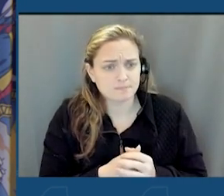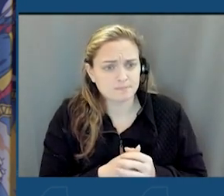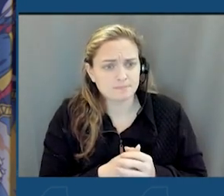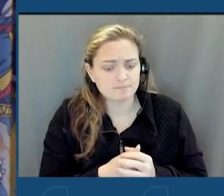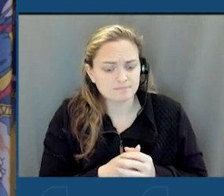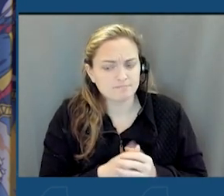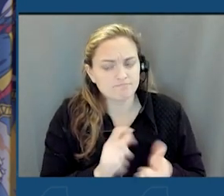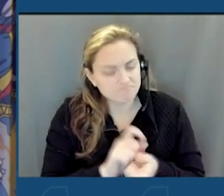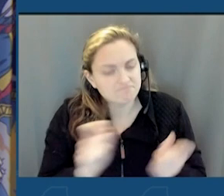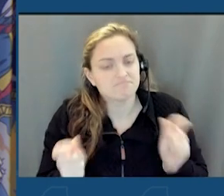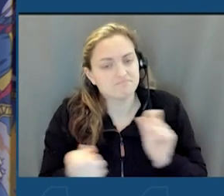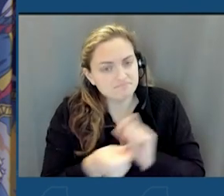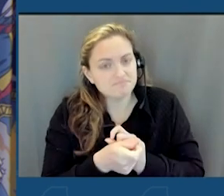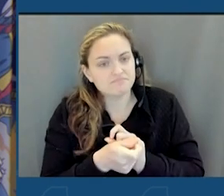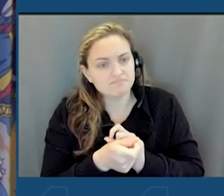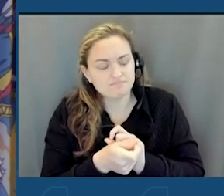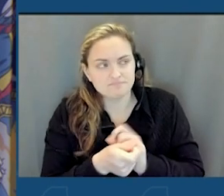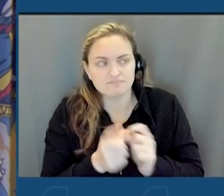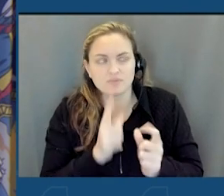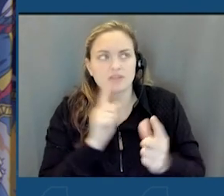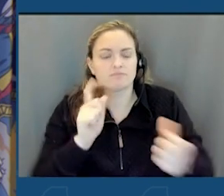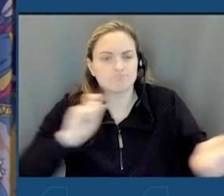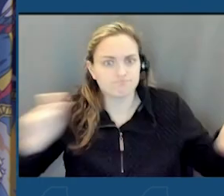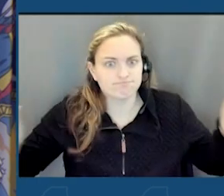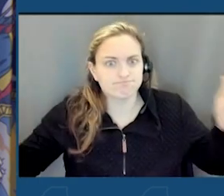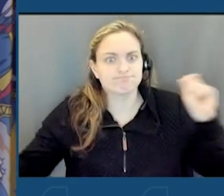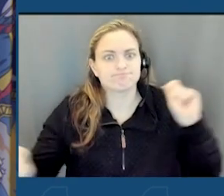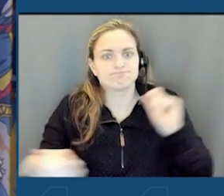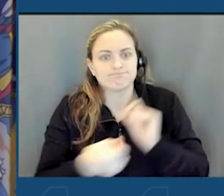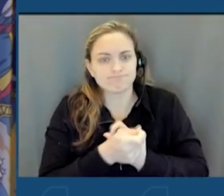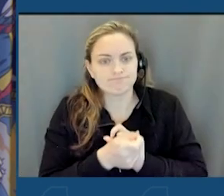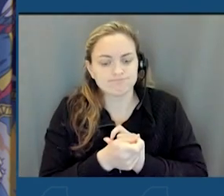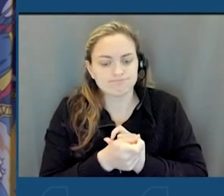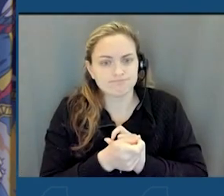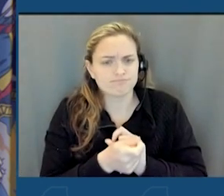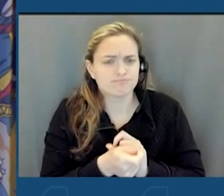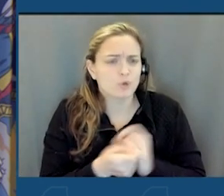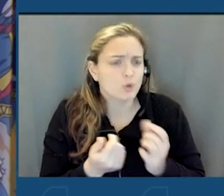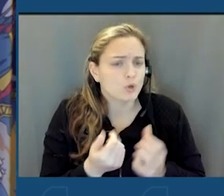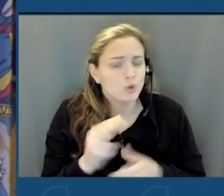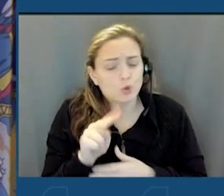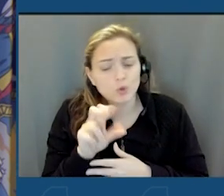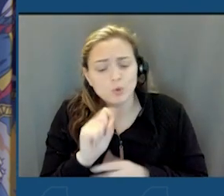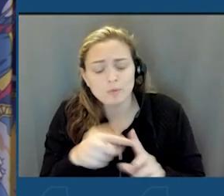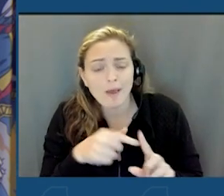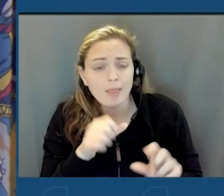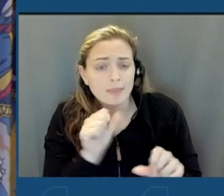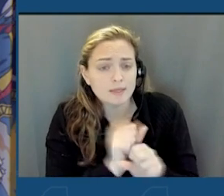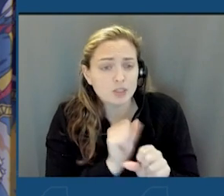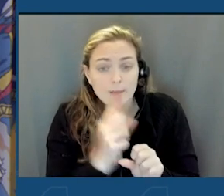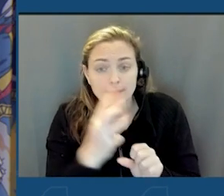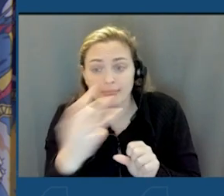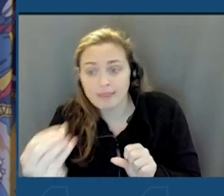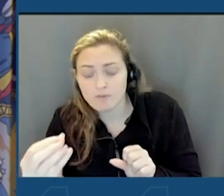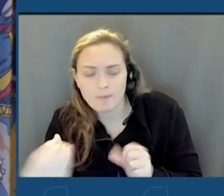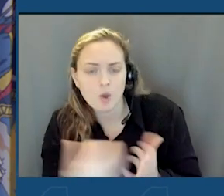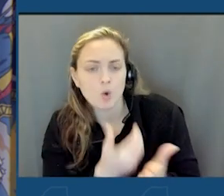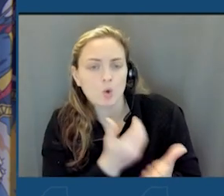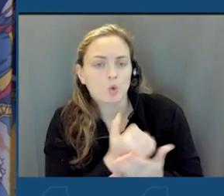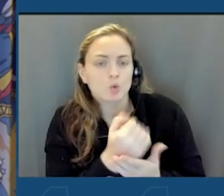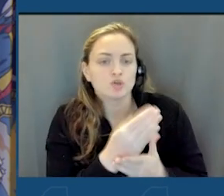things around so dramatically that it's not news stories about the jobs leaving, it's about the jobs